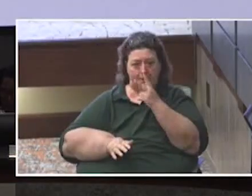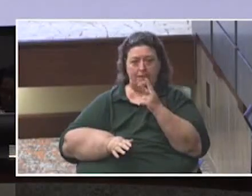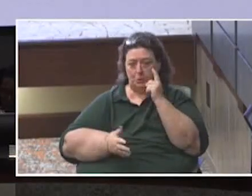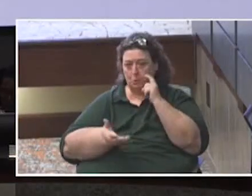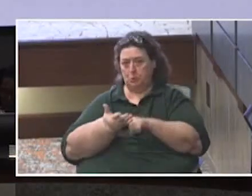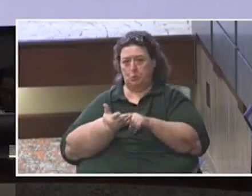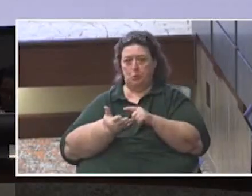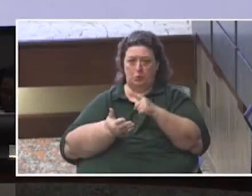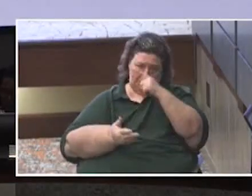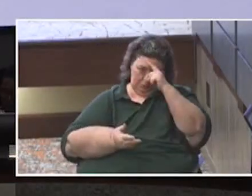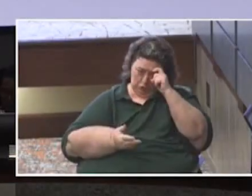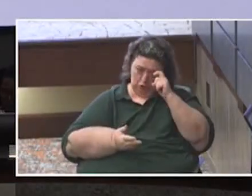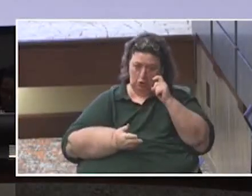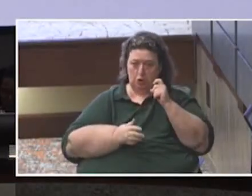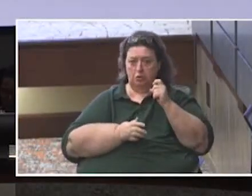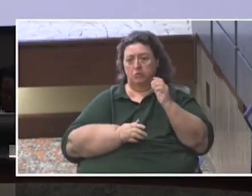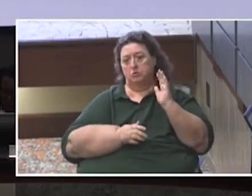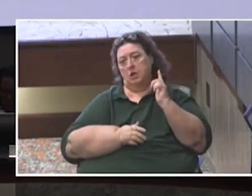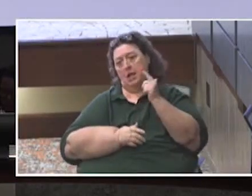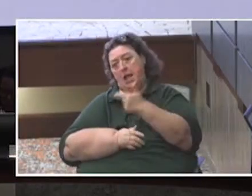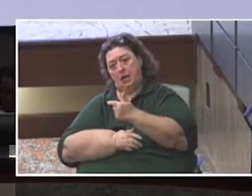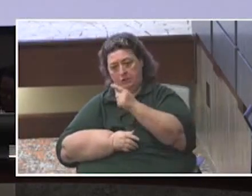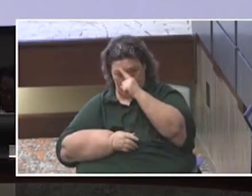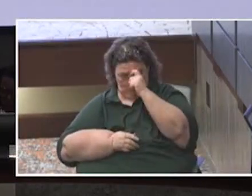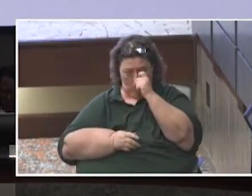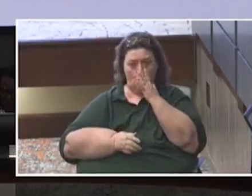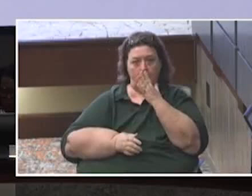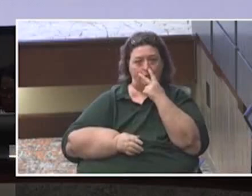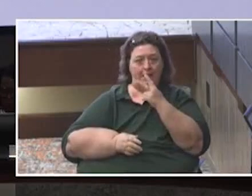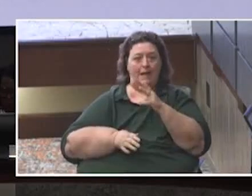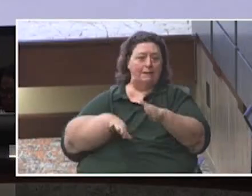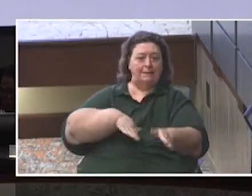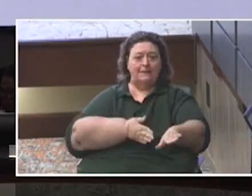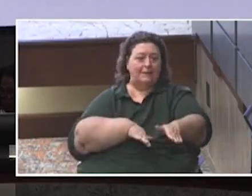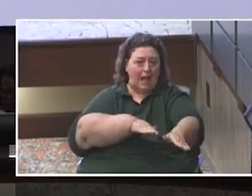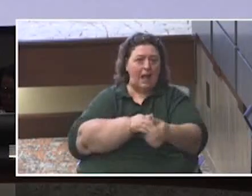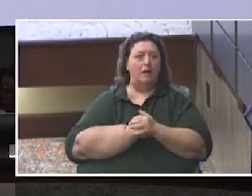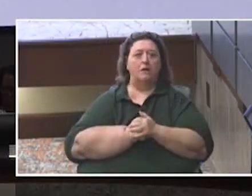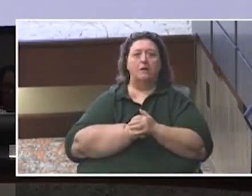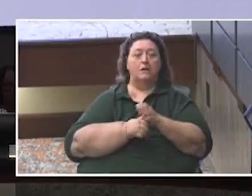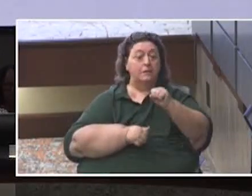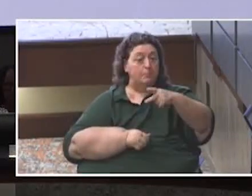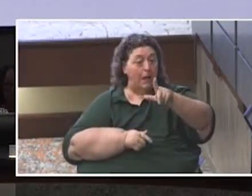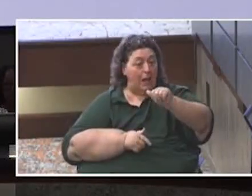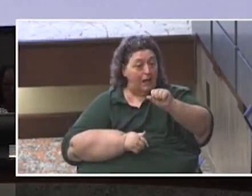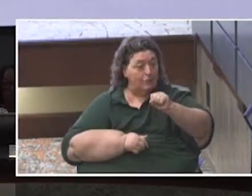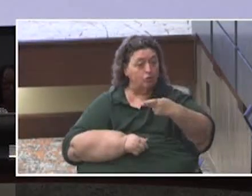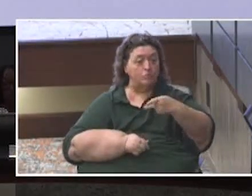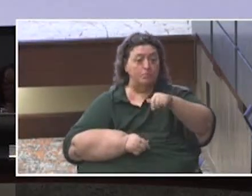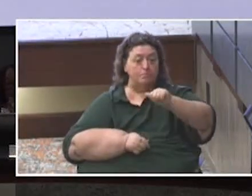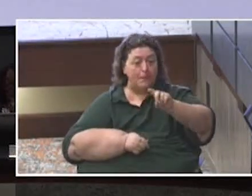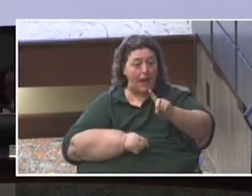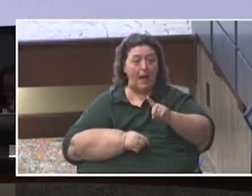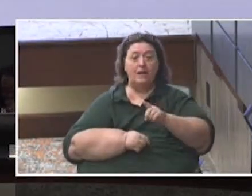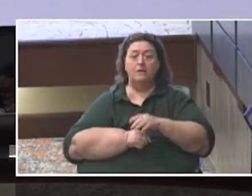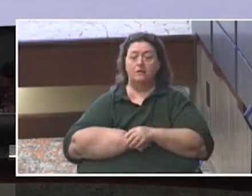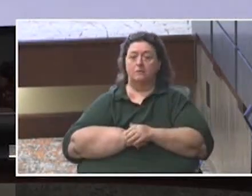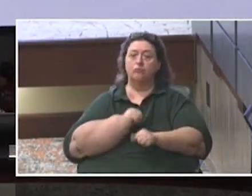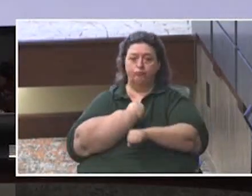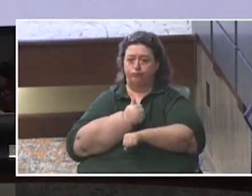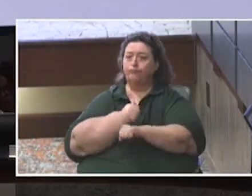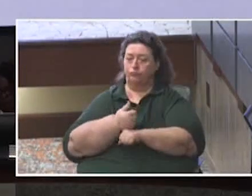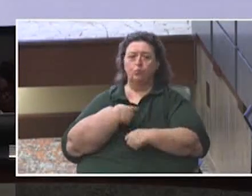late summer, with the skate park and splash pad and playground installation happening. We have been